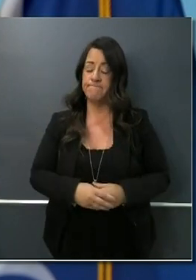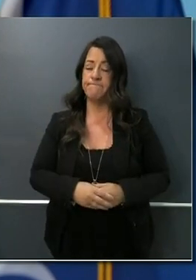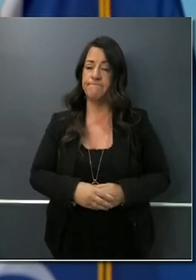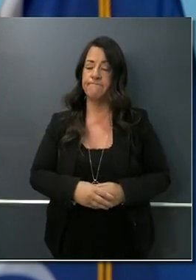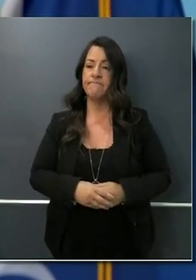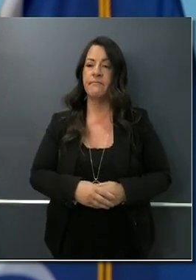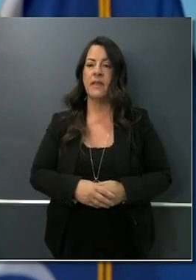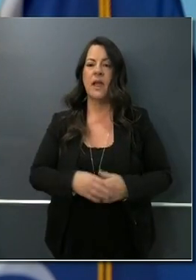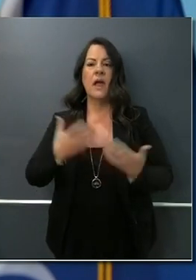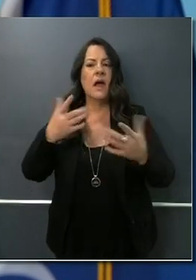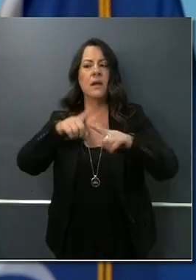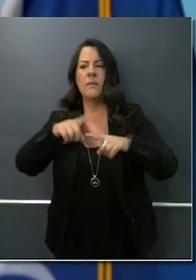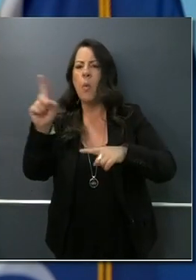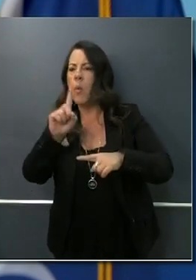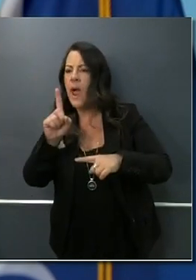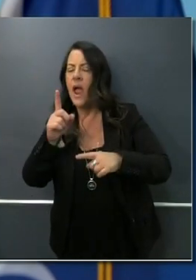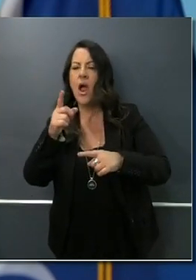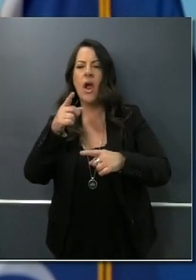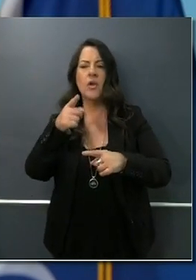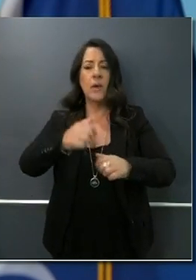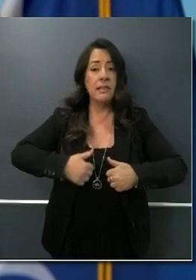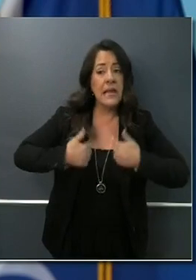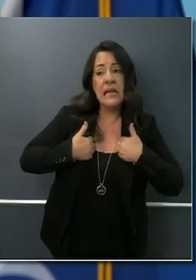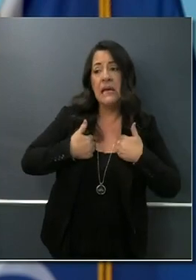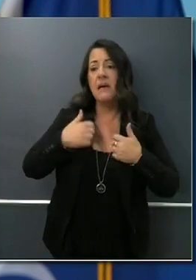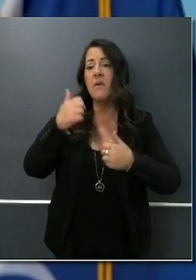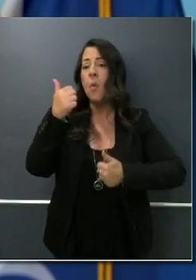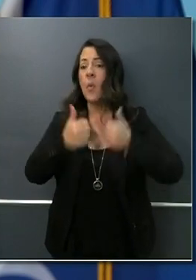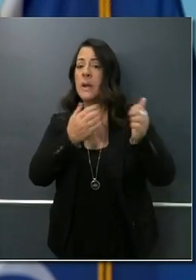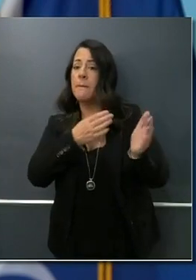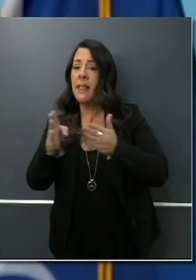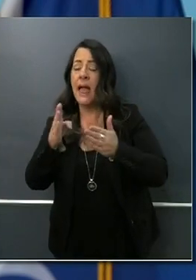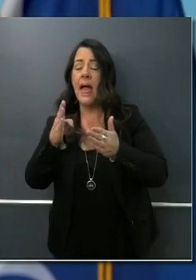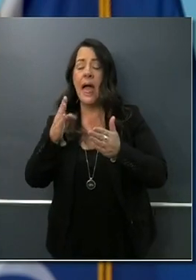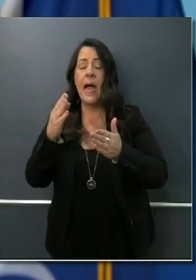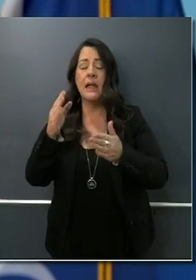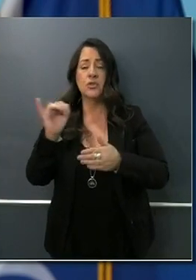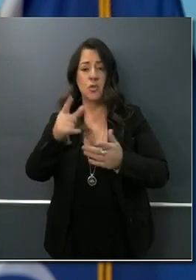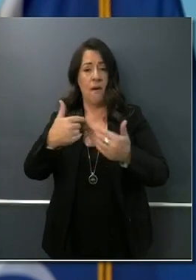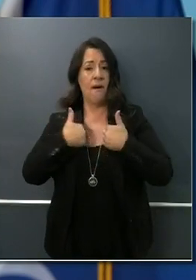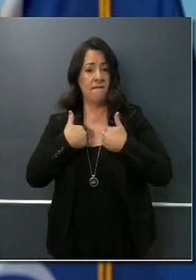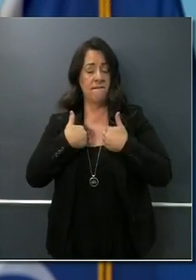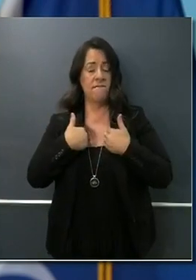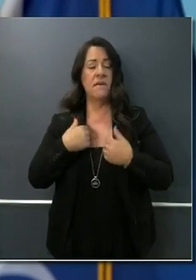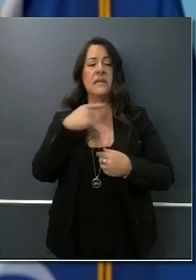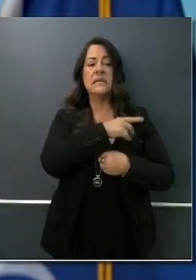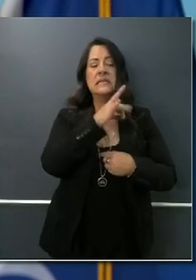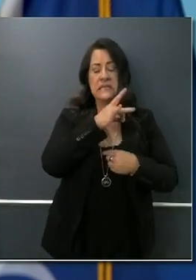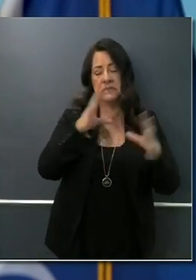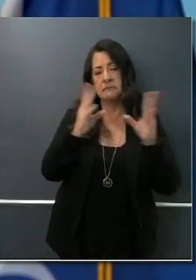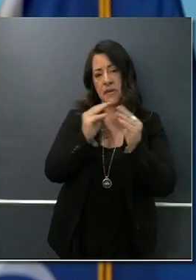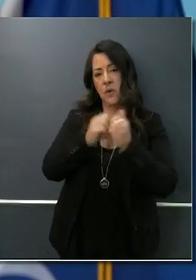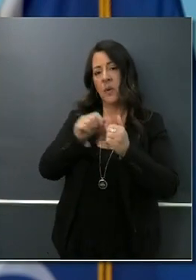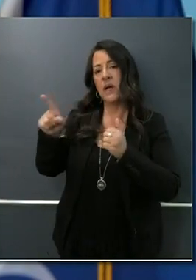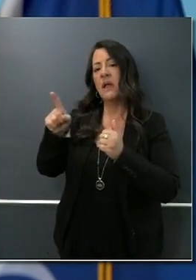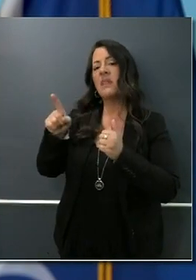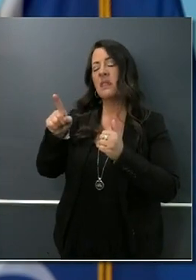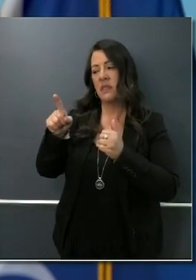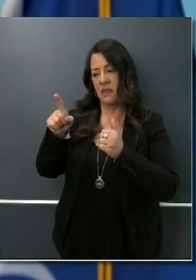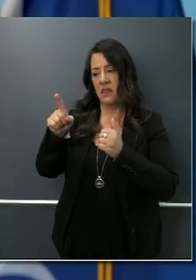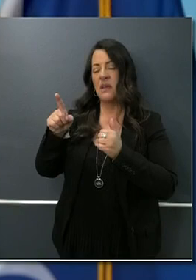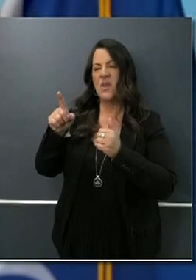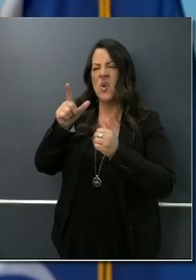an individual is or what plan they're a part of. He directed our team at the Department of Healthcare Services, who run the